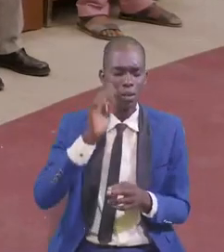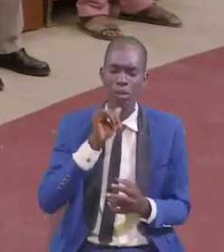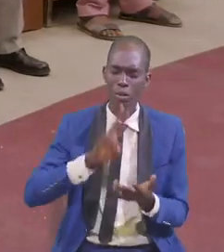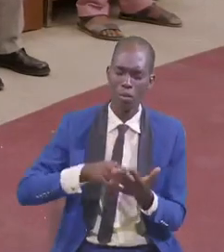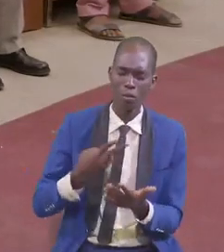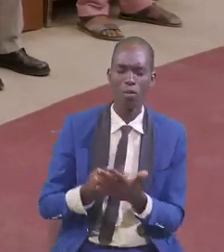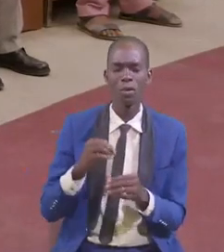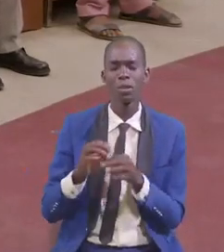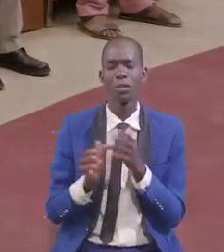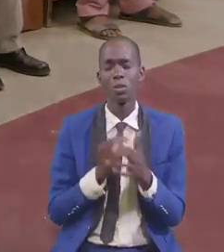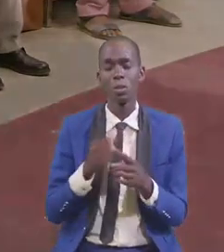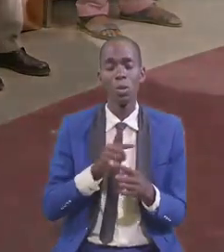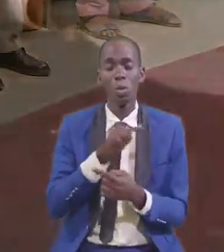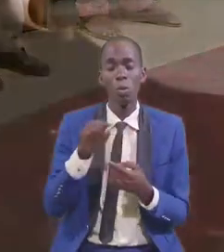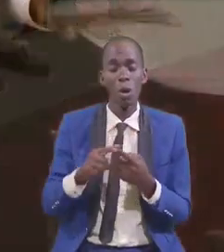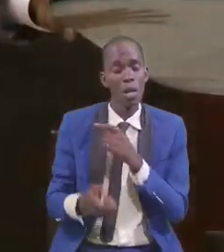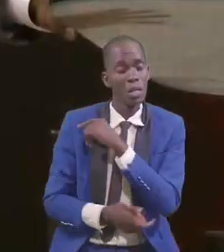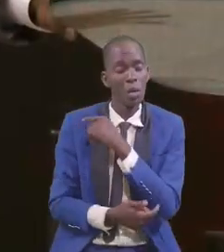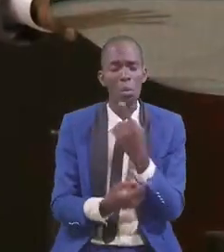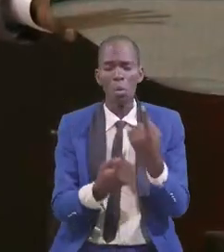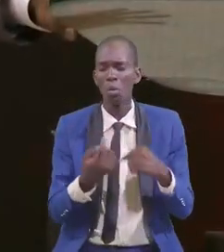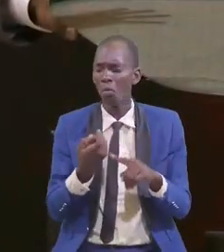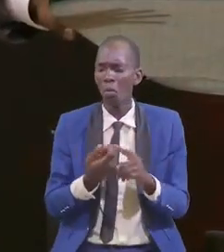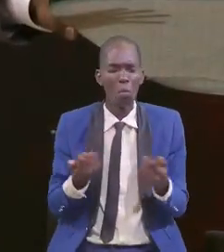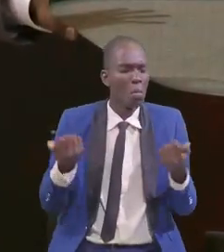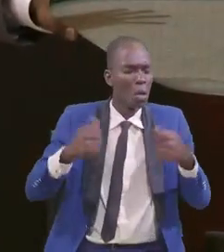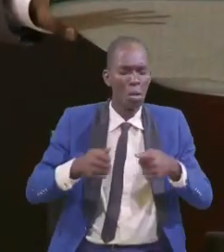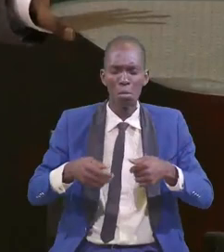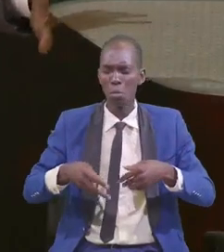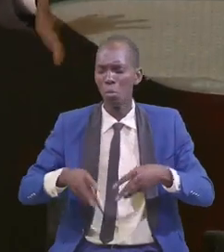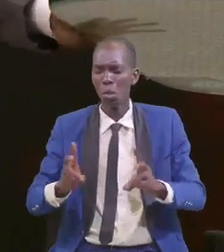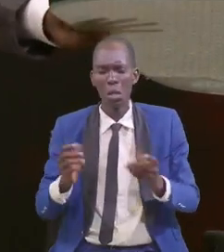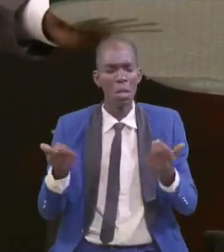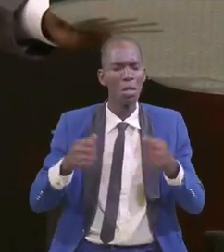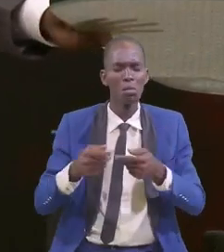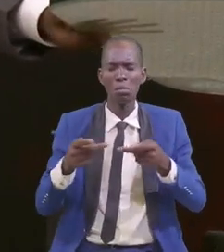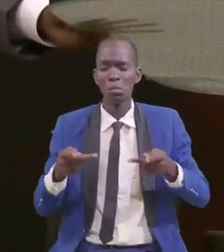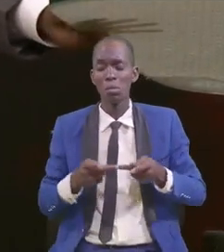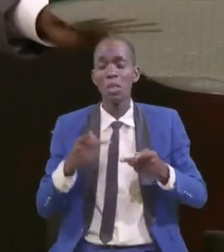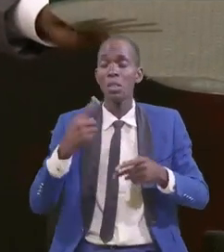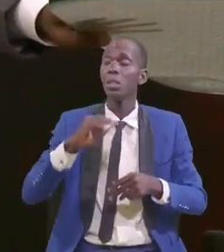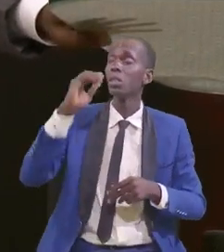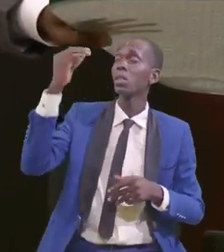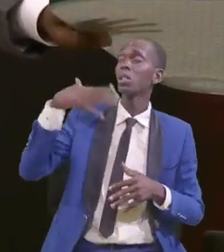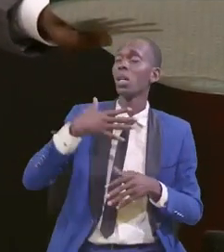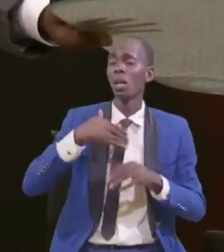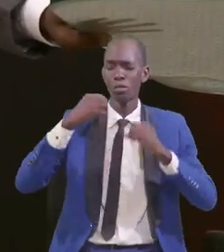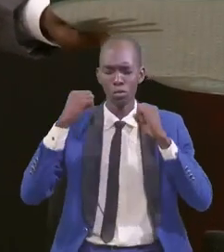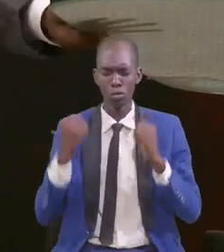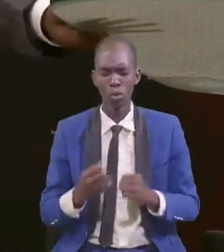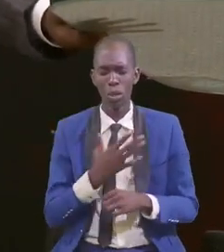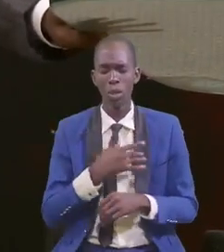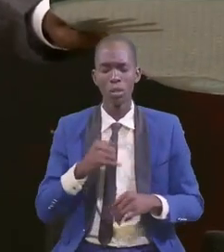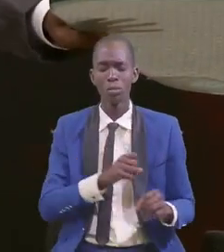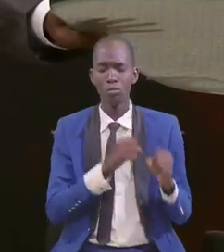And when temptations come from any direction, in any way, the grace and the strength and the